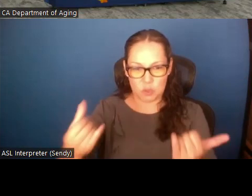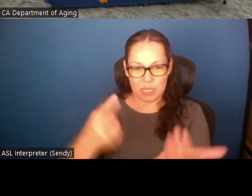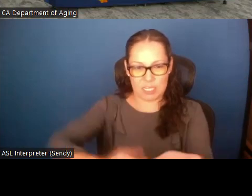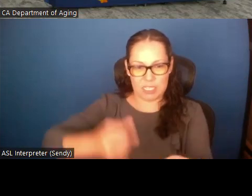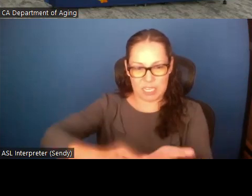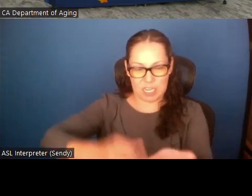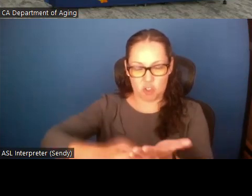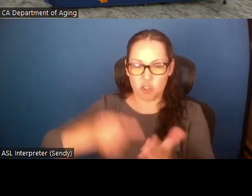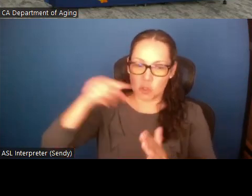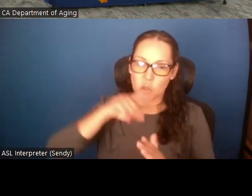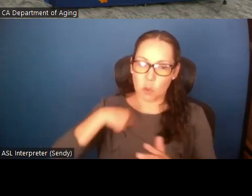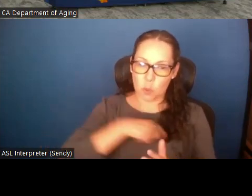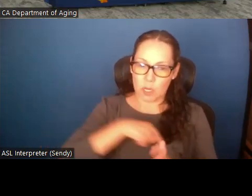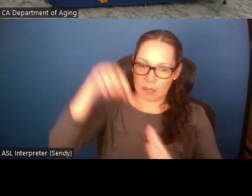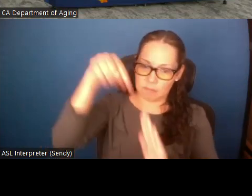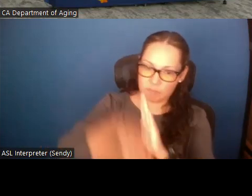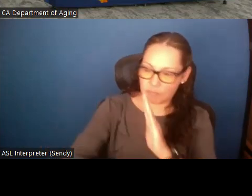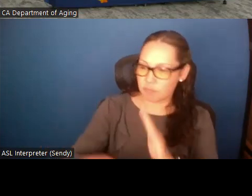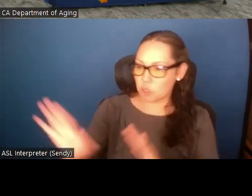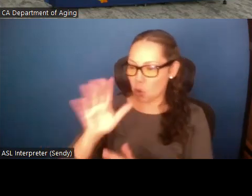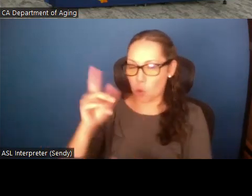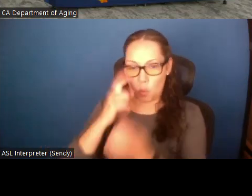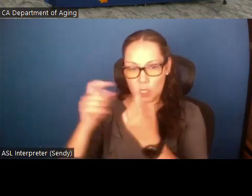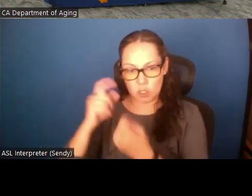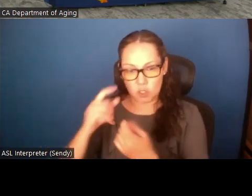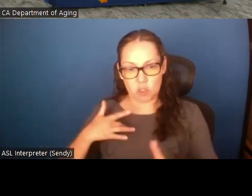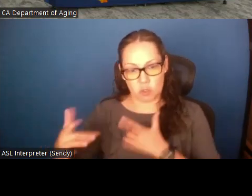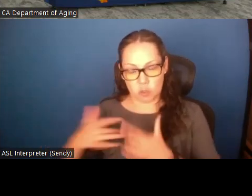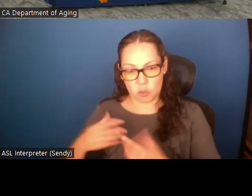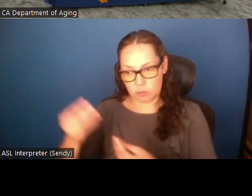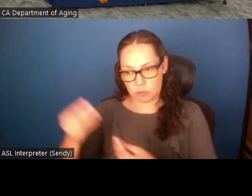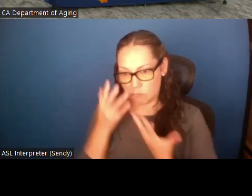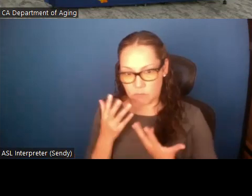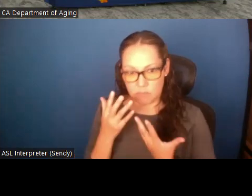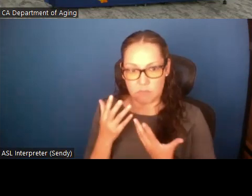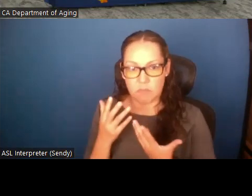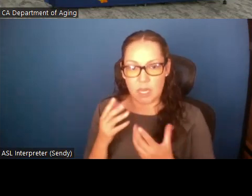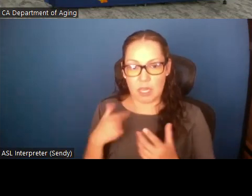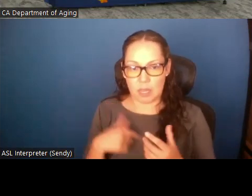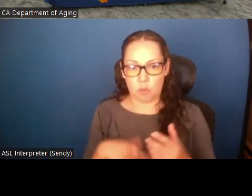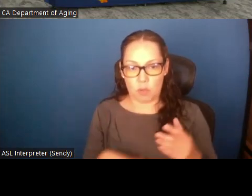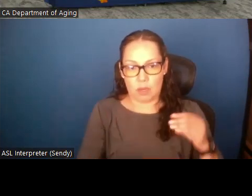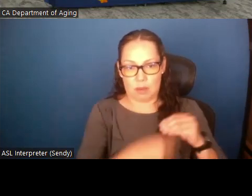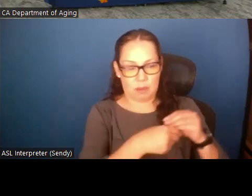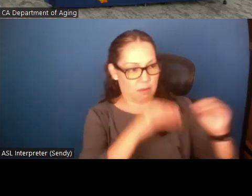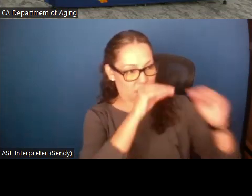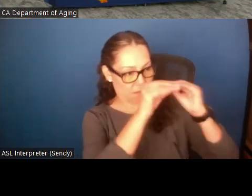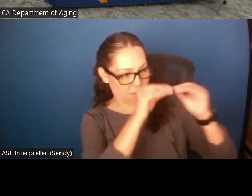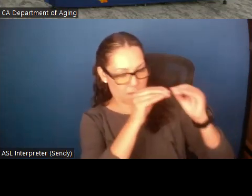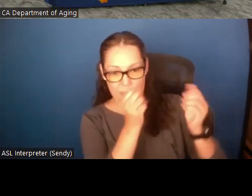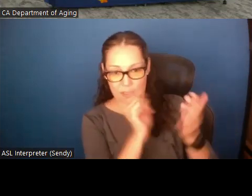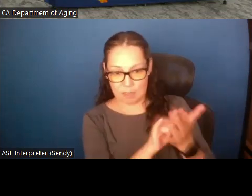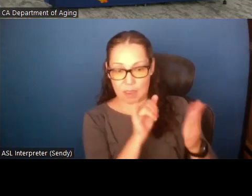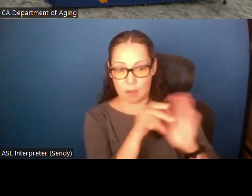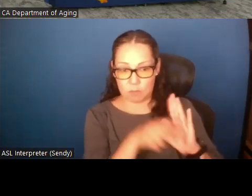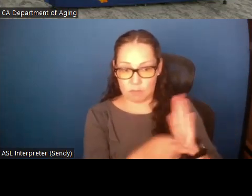delve deeper into your questions and concerns and also further refine and define these principles. Okay, next